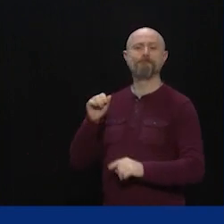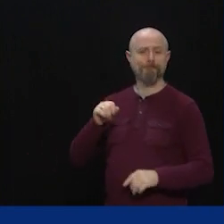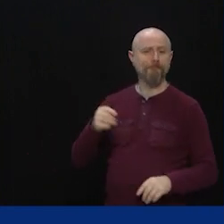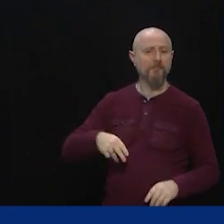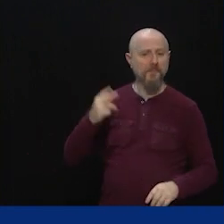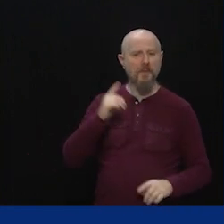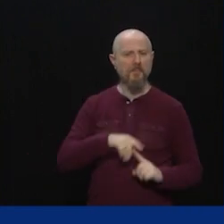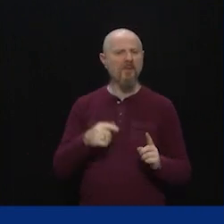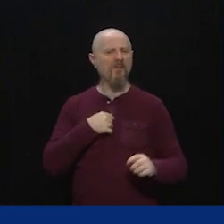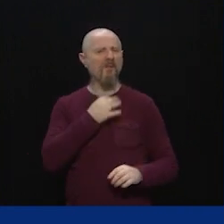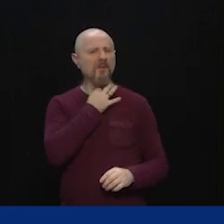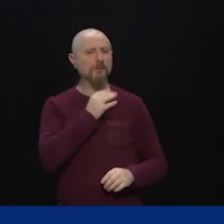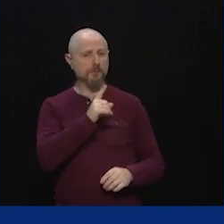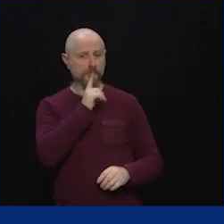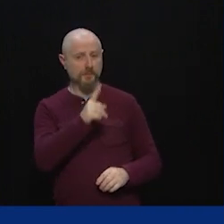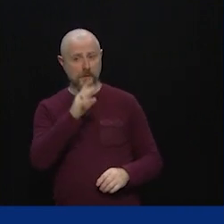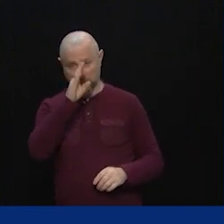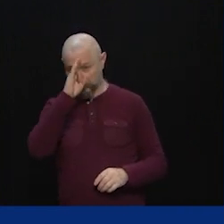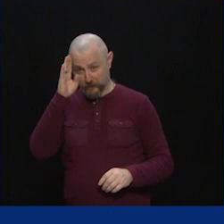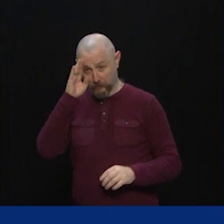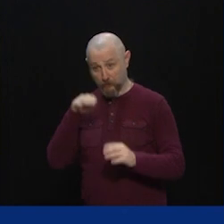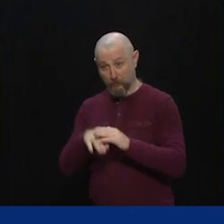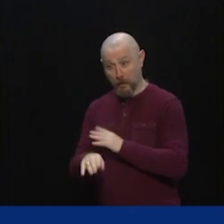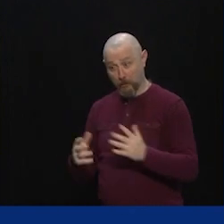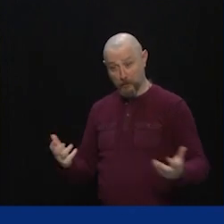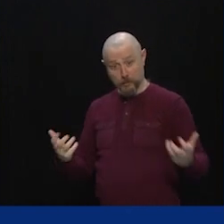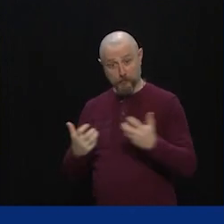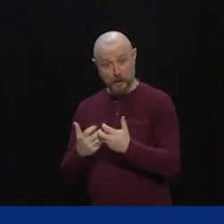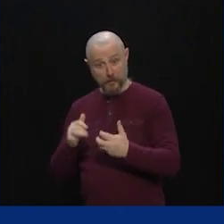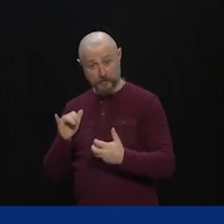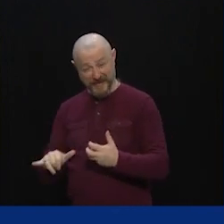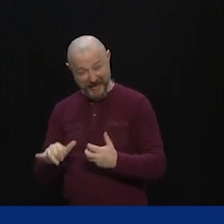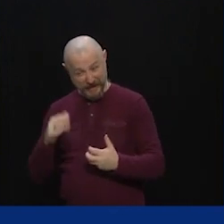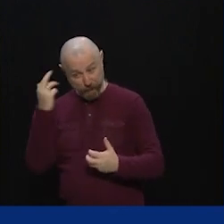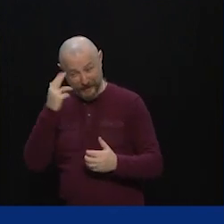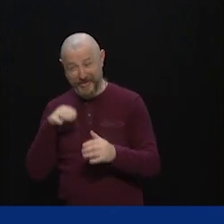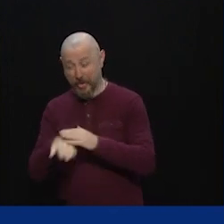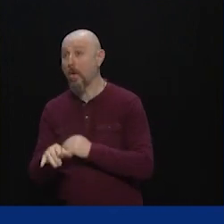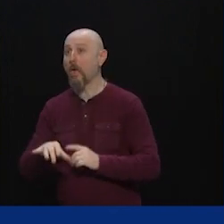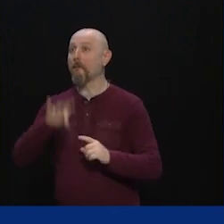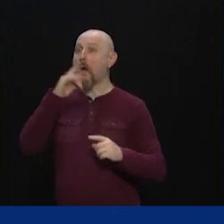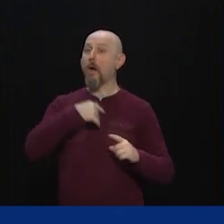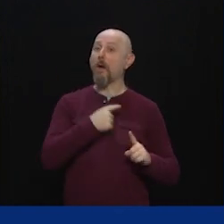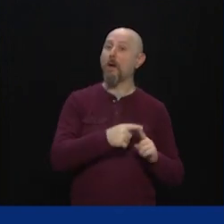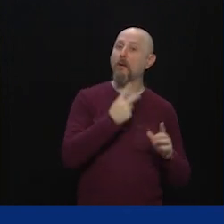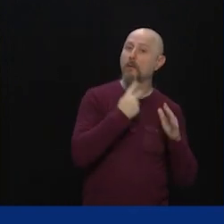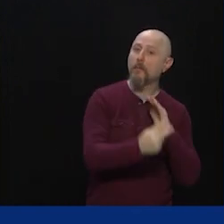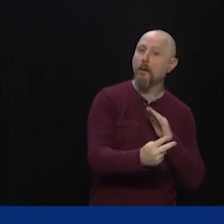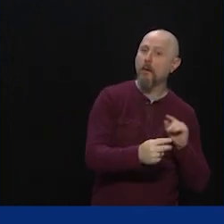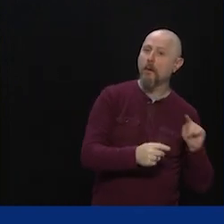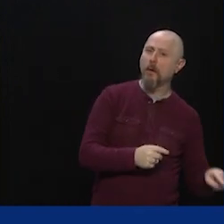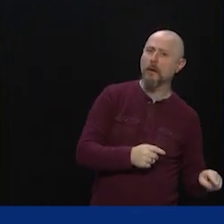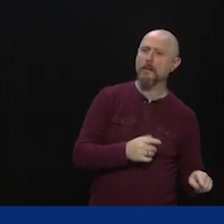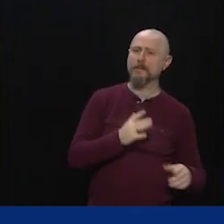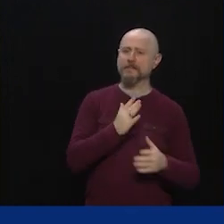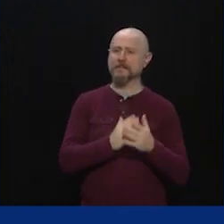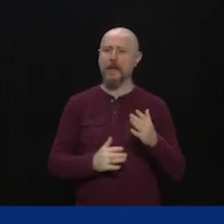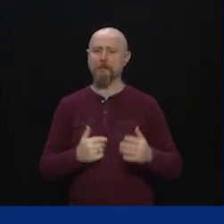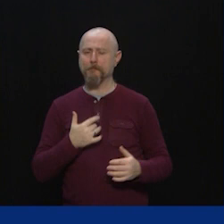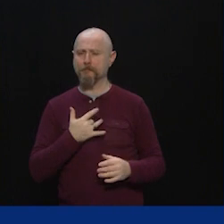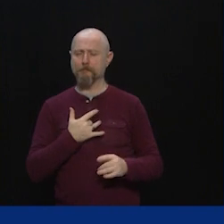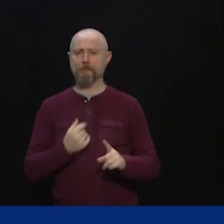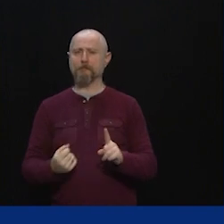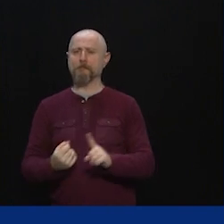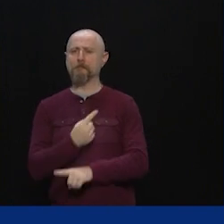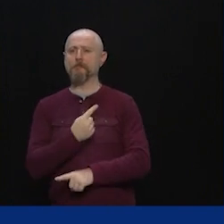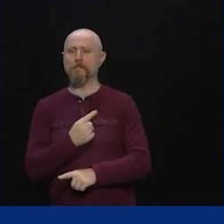correlate with that. And I'm anticipating to see that at least a certain percentage overall are not related to being treated for COVID. But we're still